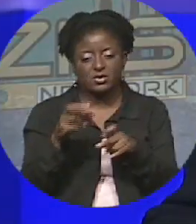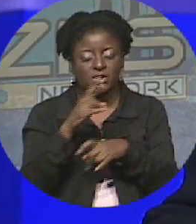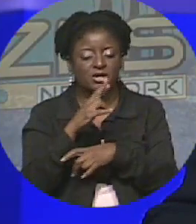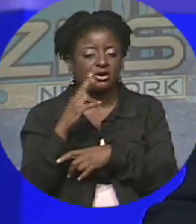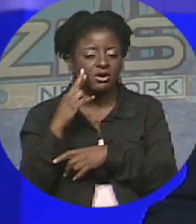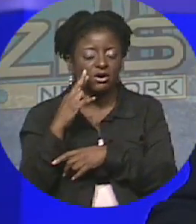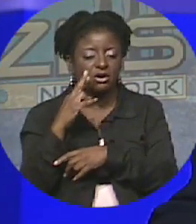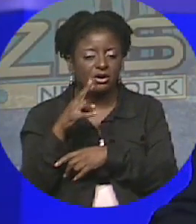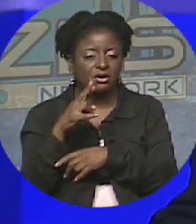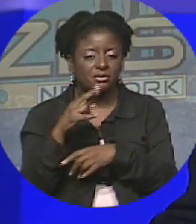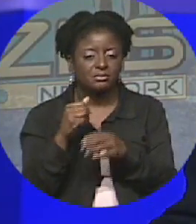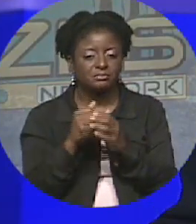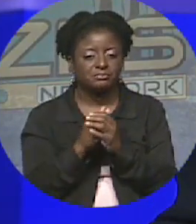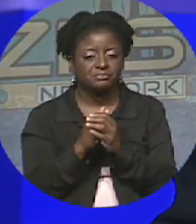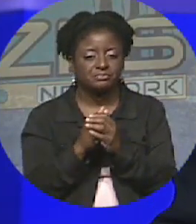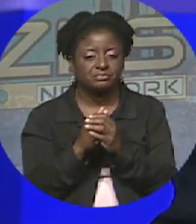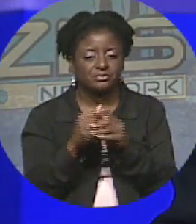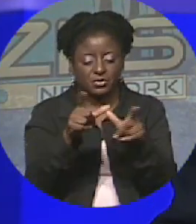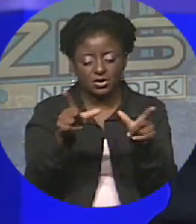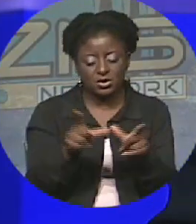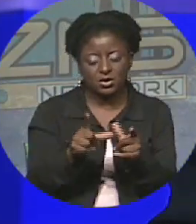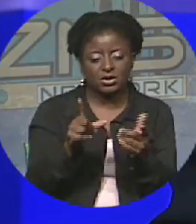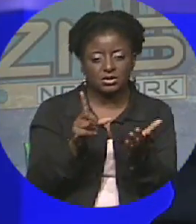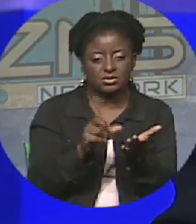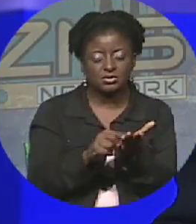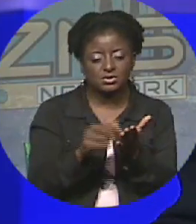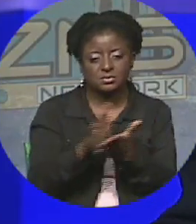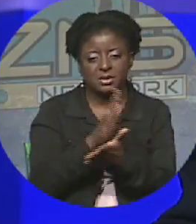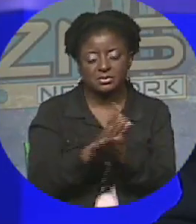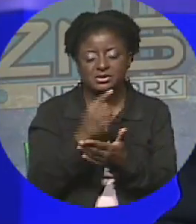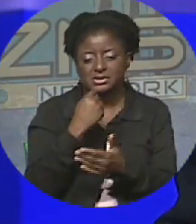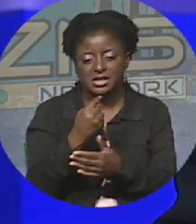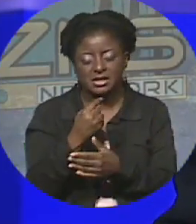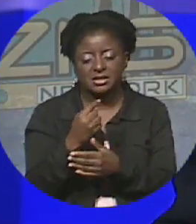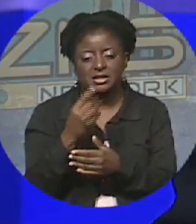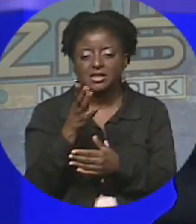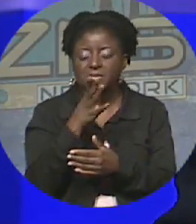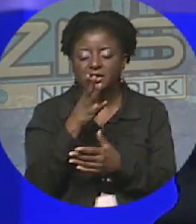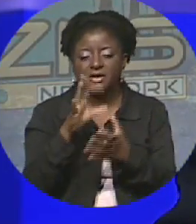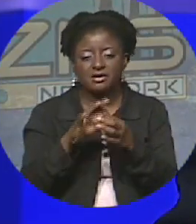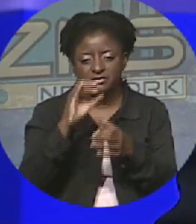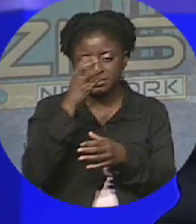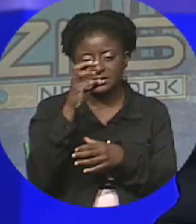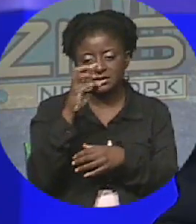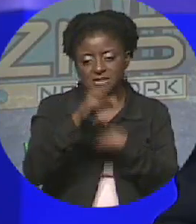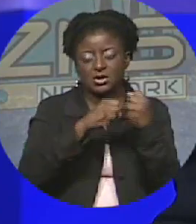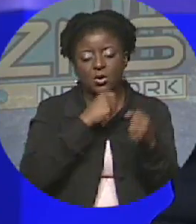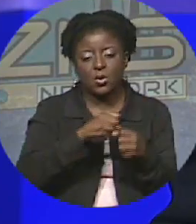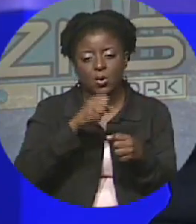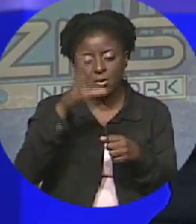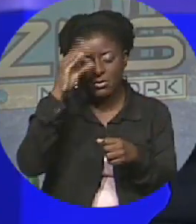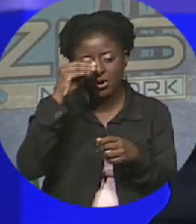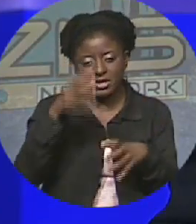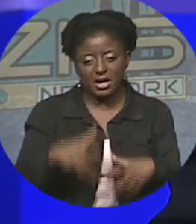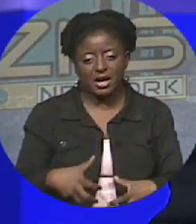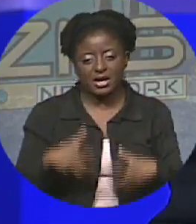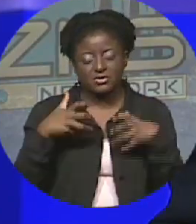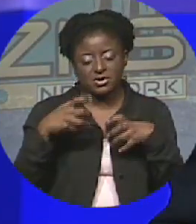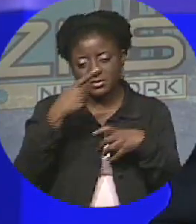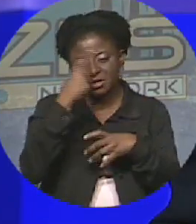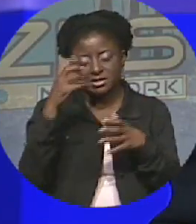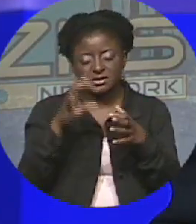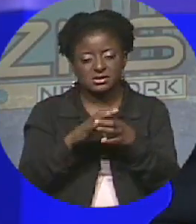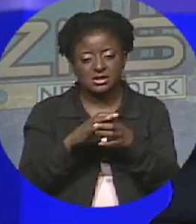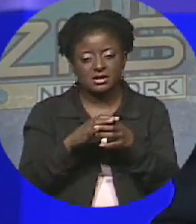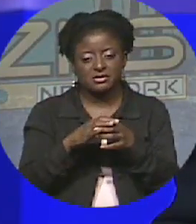Well, a local daily reported this week that the mother of a 16-year-old boy is outraged due to alleged police brutality against her son. The report